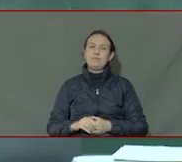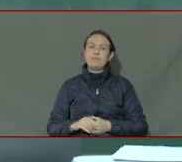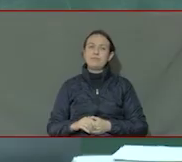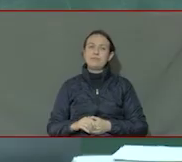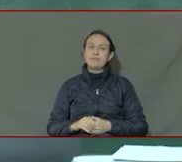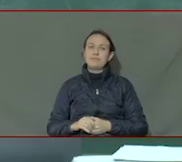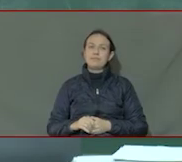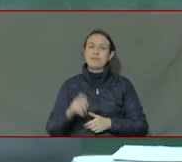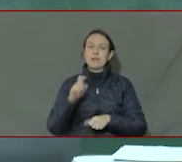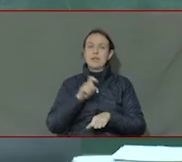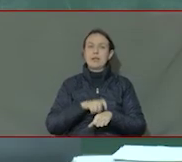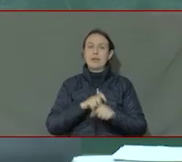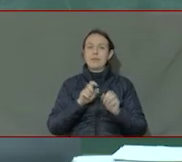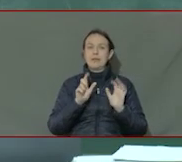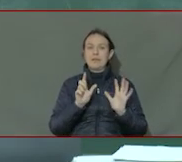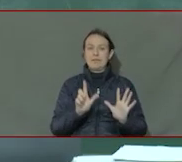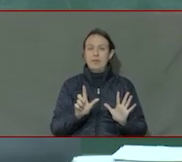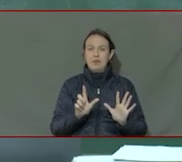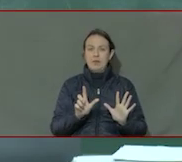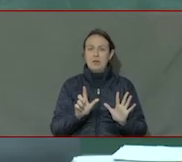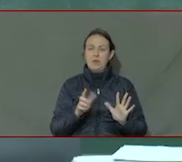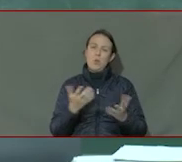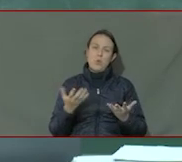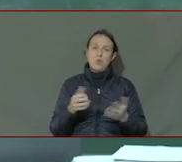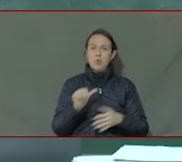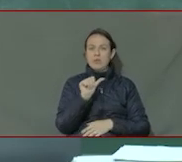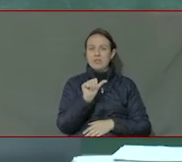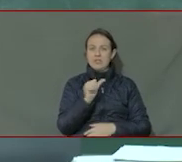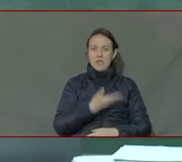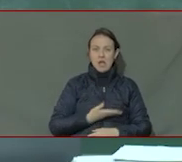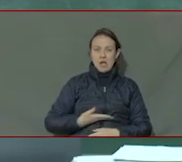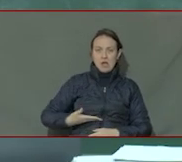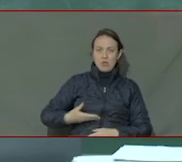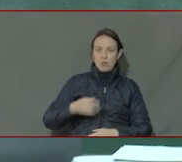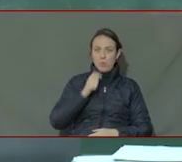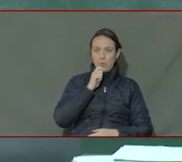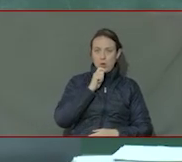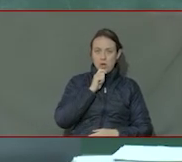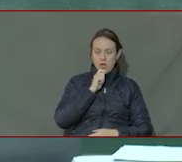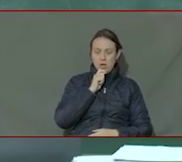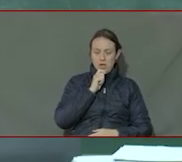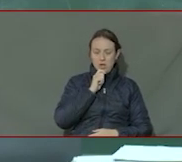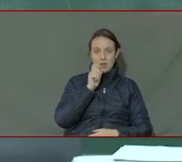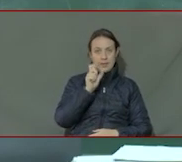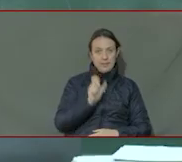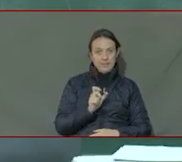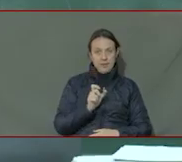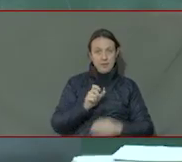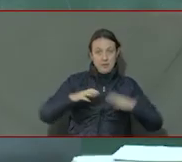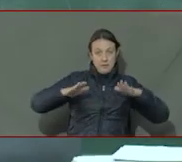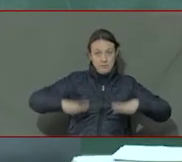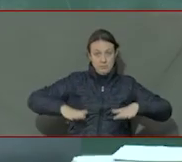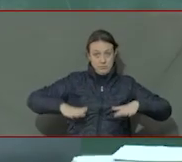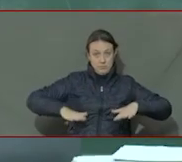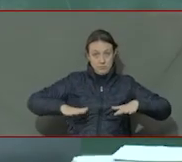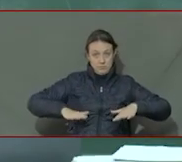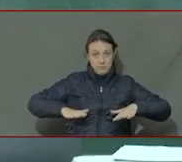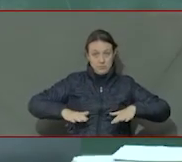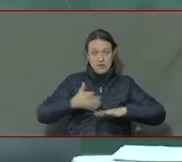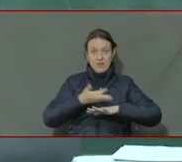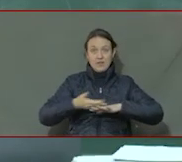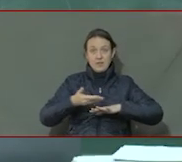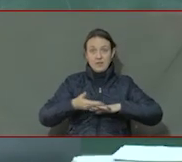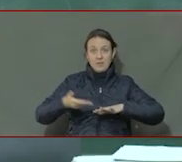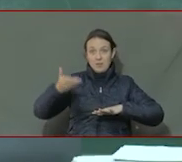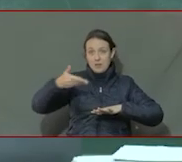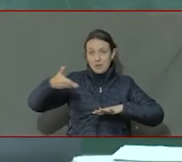By 7 o'clock, let's say 6:30 in the morning, the person that here, the lower graph, the blood glucose